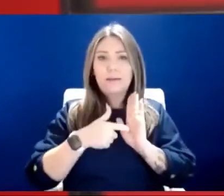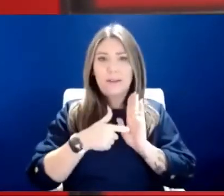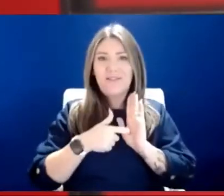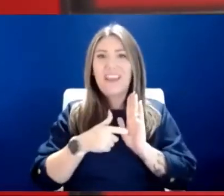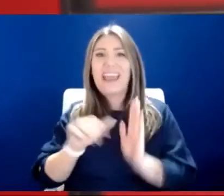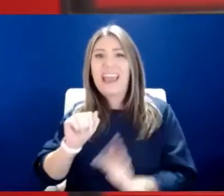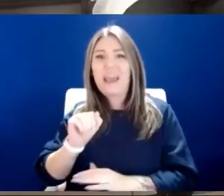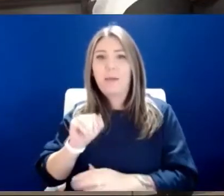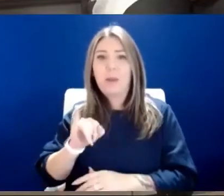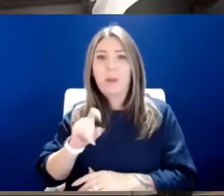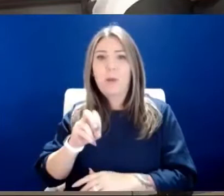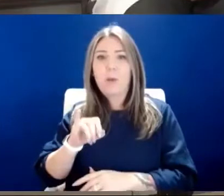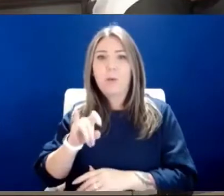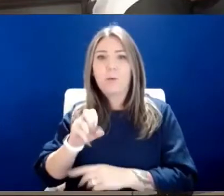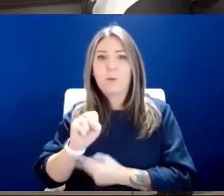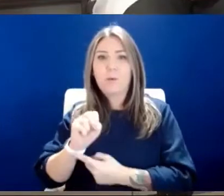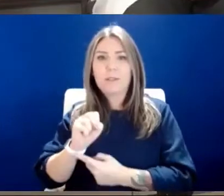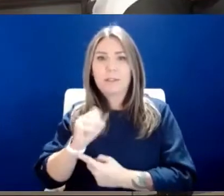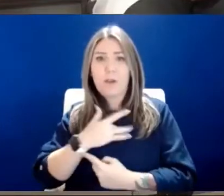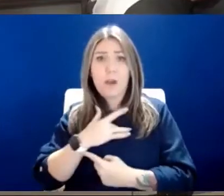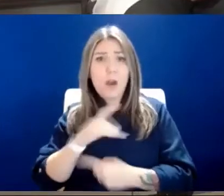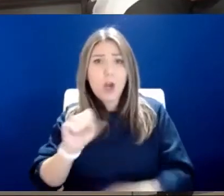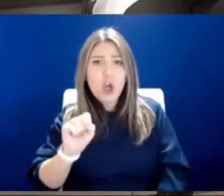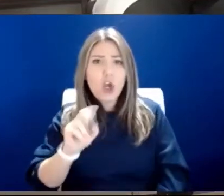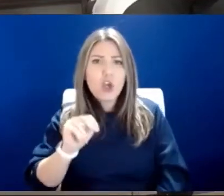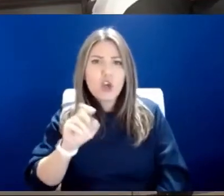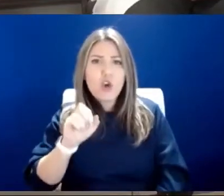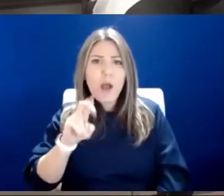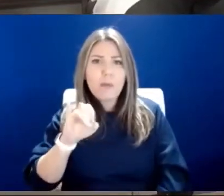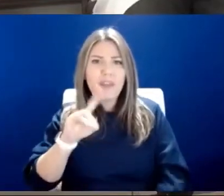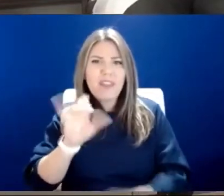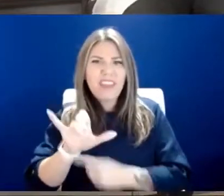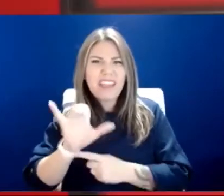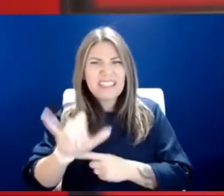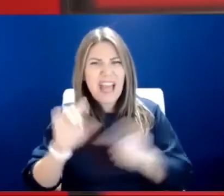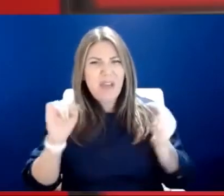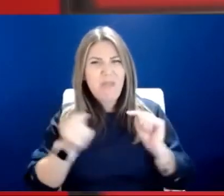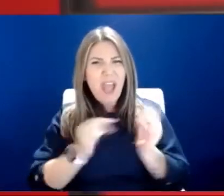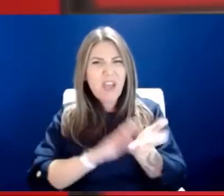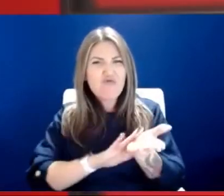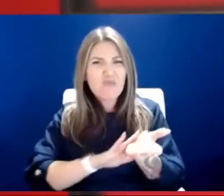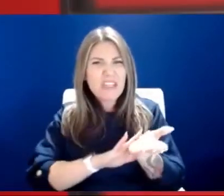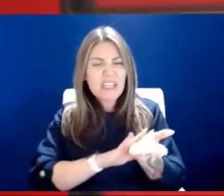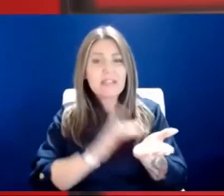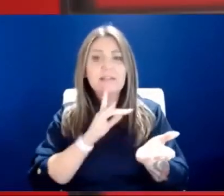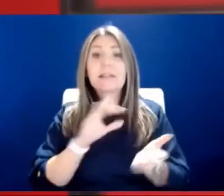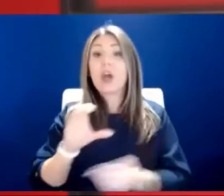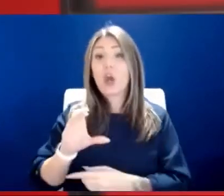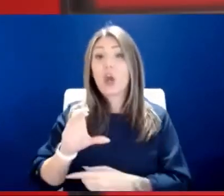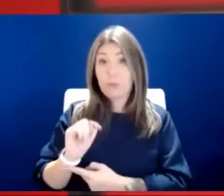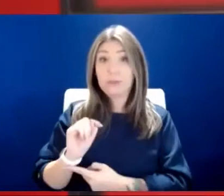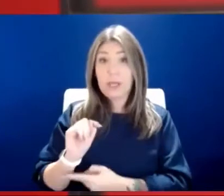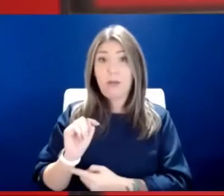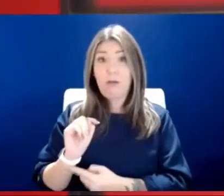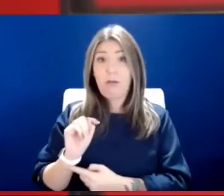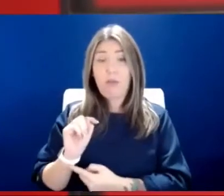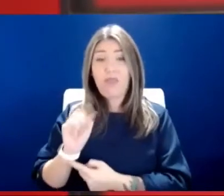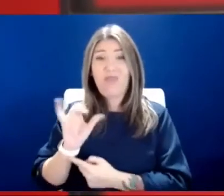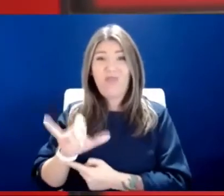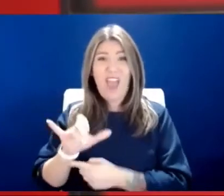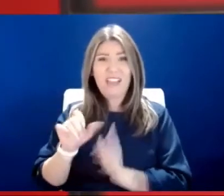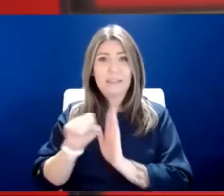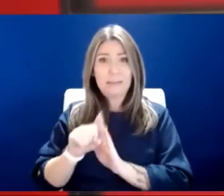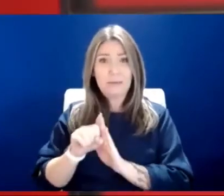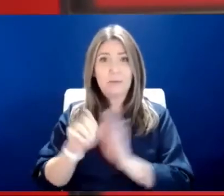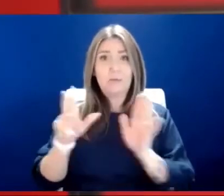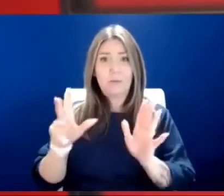What's neuropathy? Is that the wrist pain that you're talking about? Yes, so there's carpal tunnel syndrome where those sticky